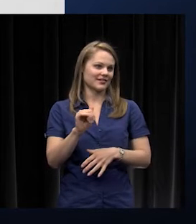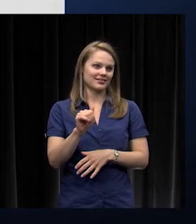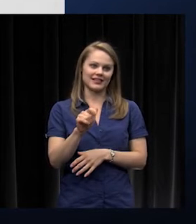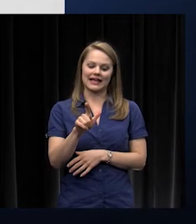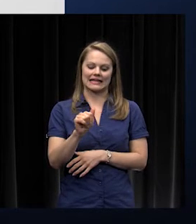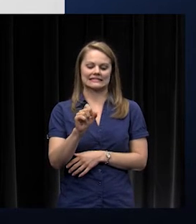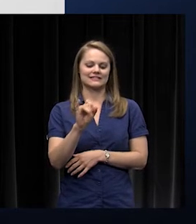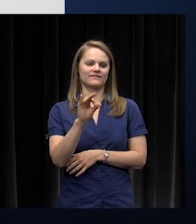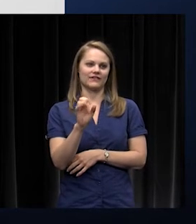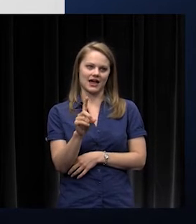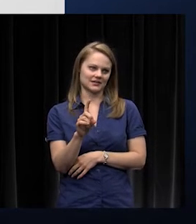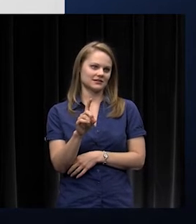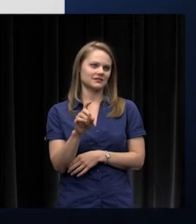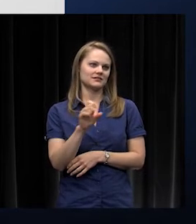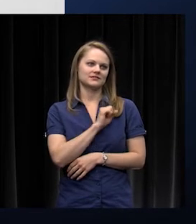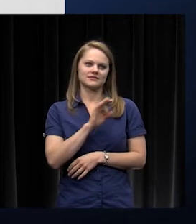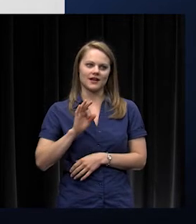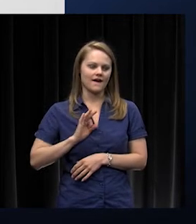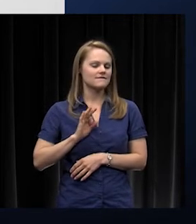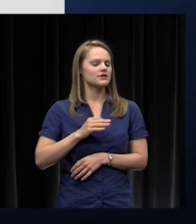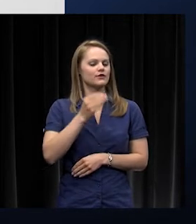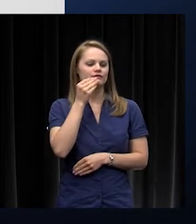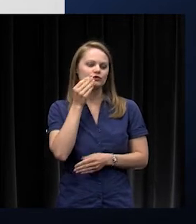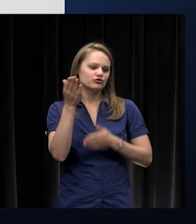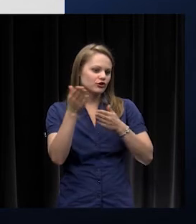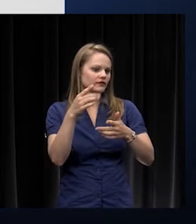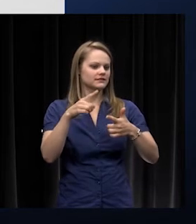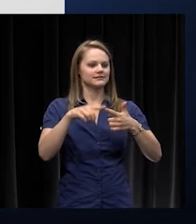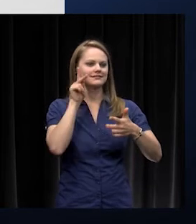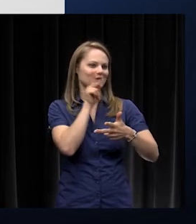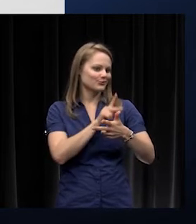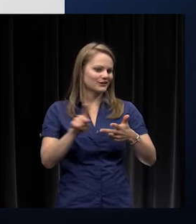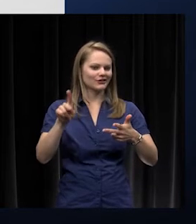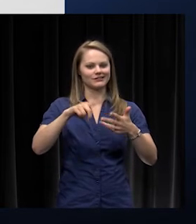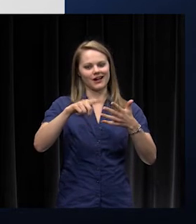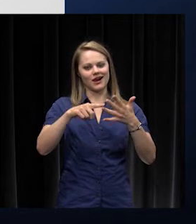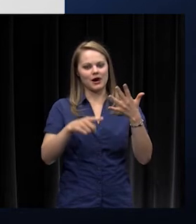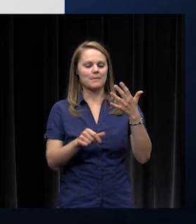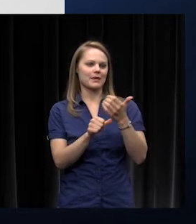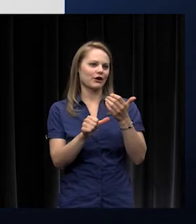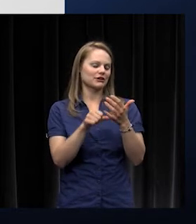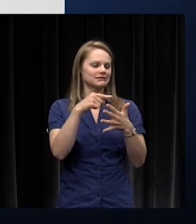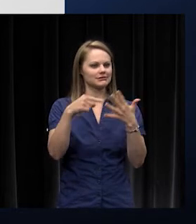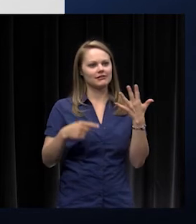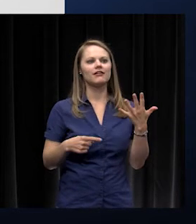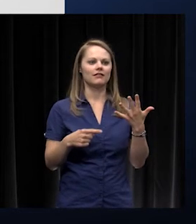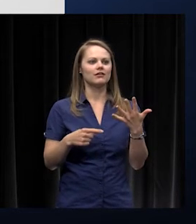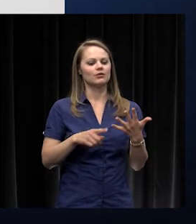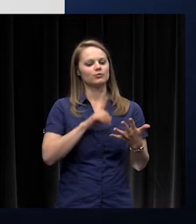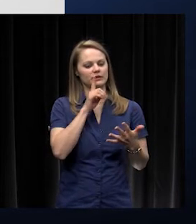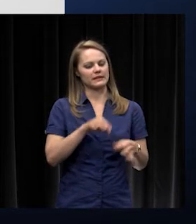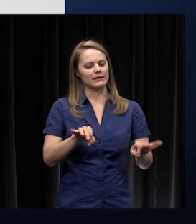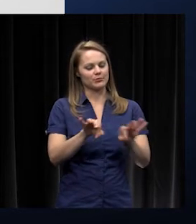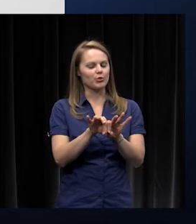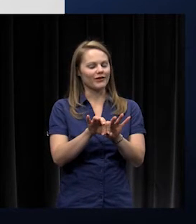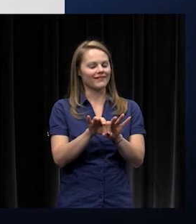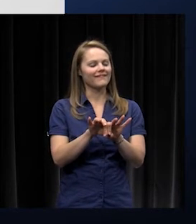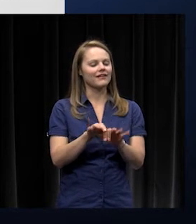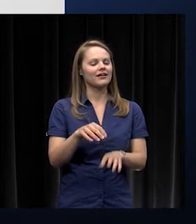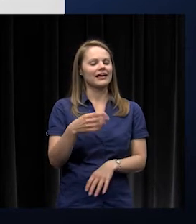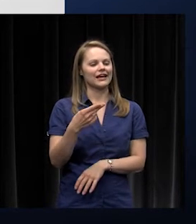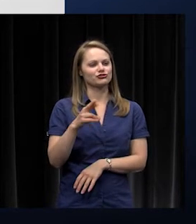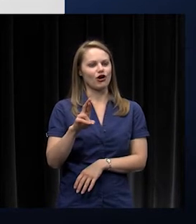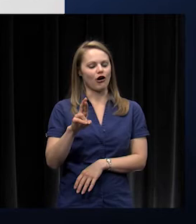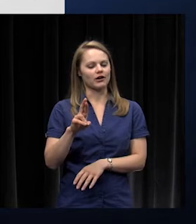their food service, all are so, so important to us. And so that's another important area that our Human Resource Department and others have